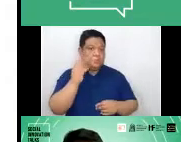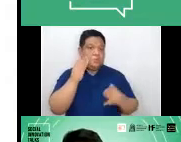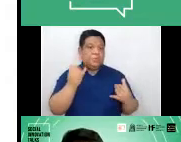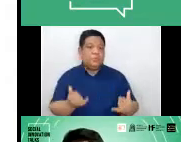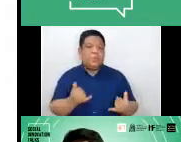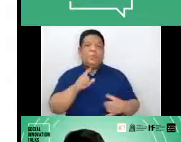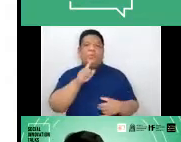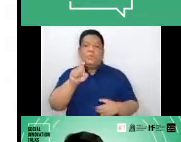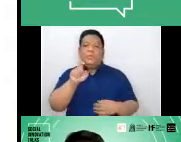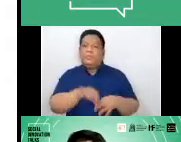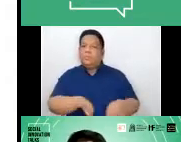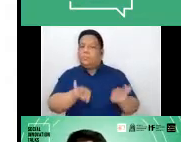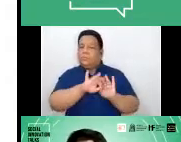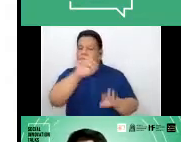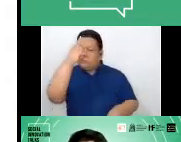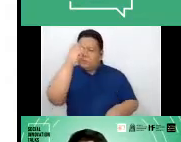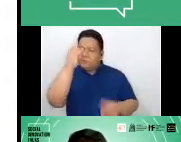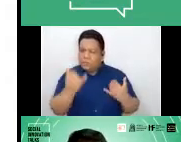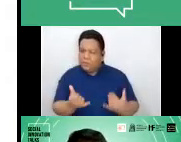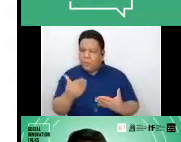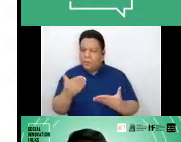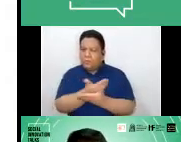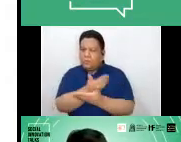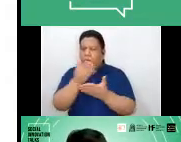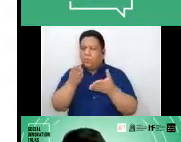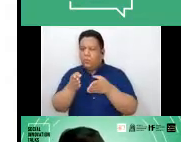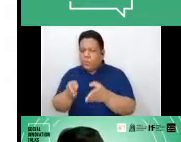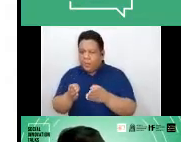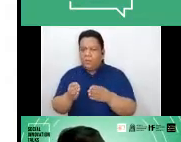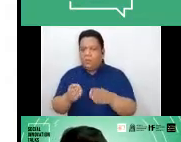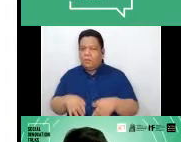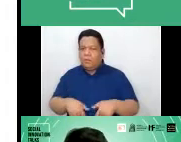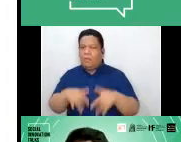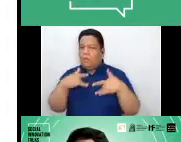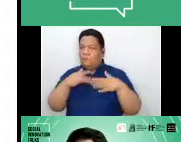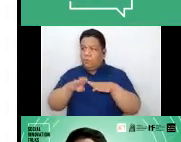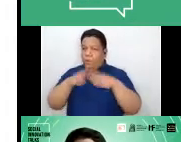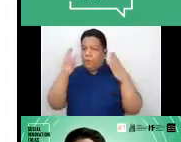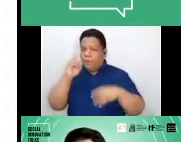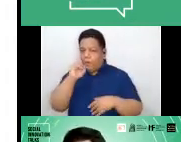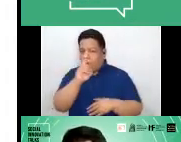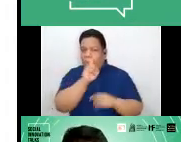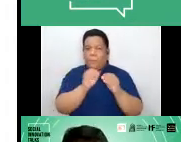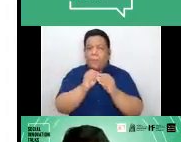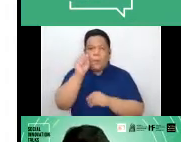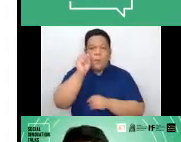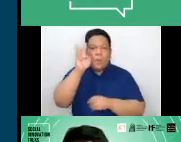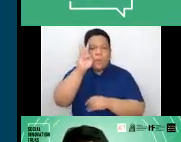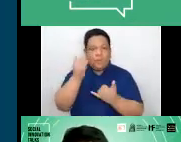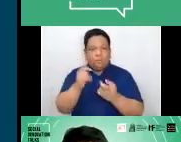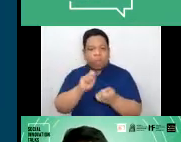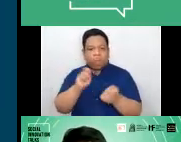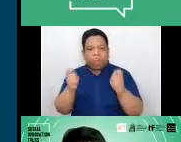that we understand that we're living in this new stage to open our eyes and be more aware of these changes. All right.